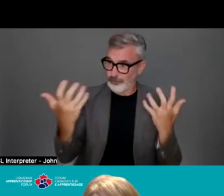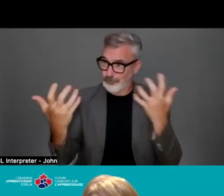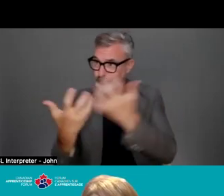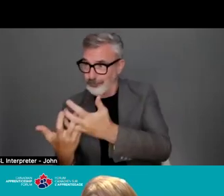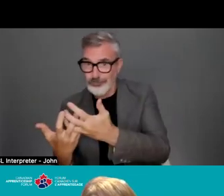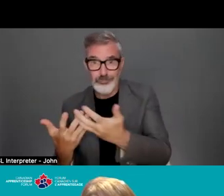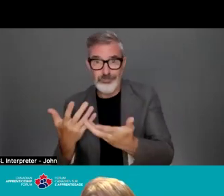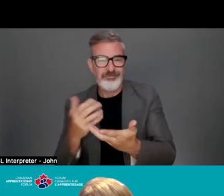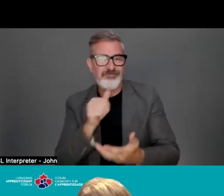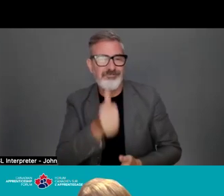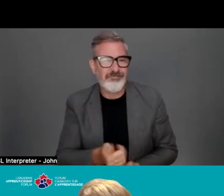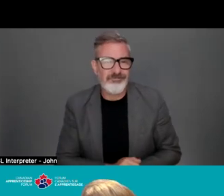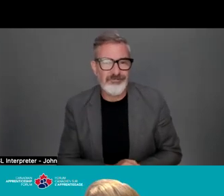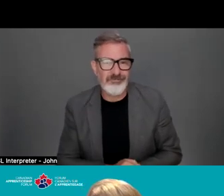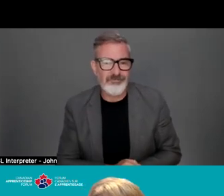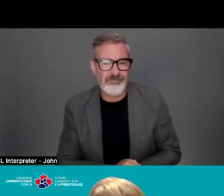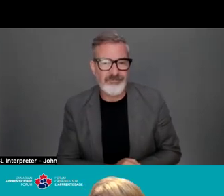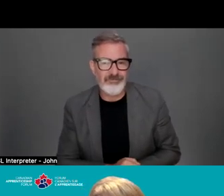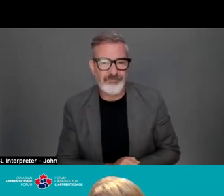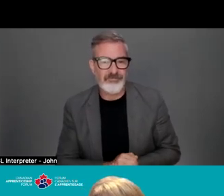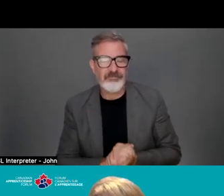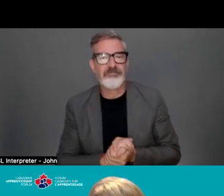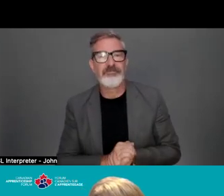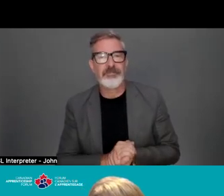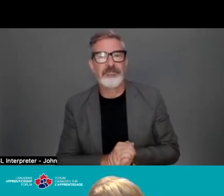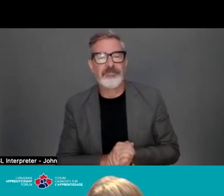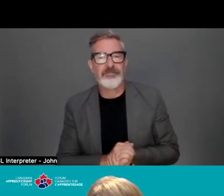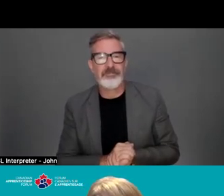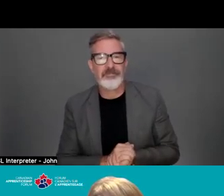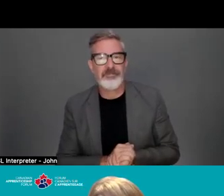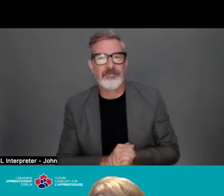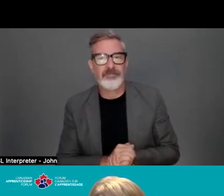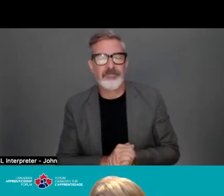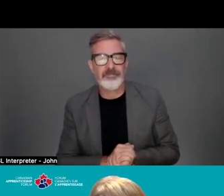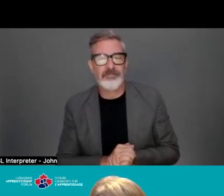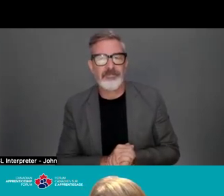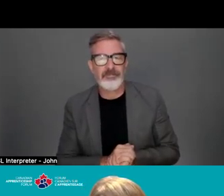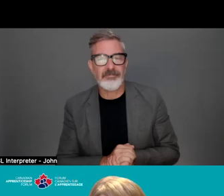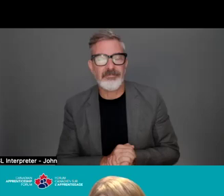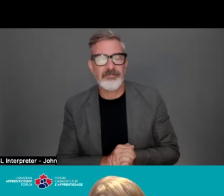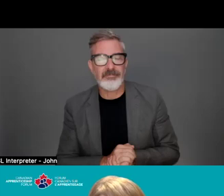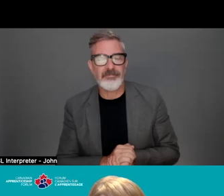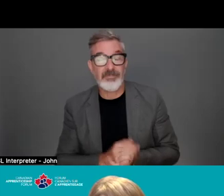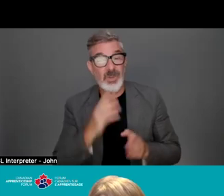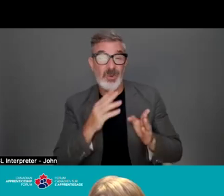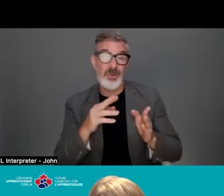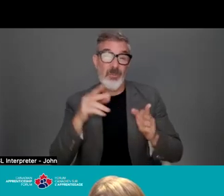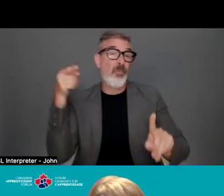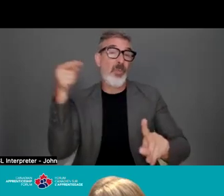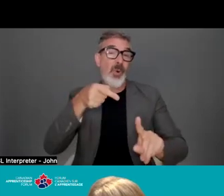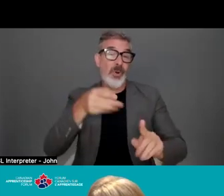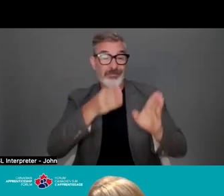So we can see that apprentices with disabilities do face barriers around feeling excluded